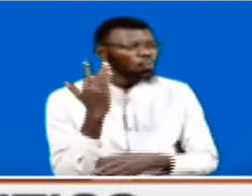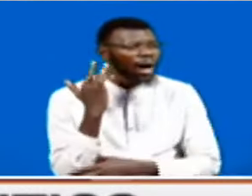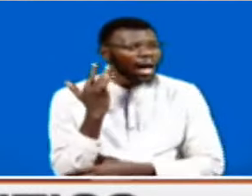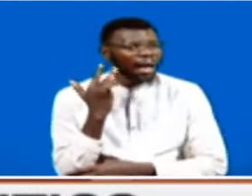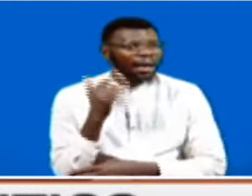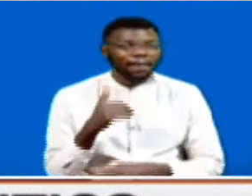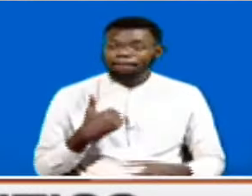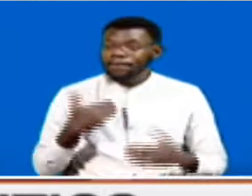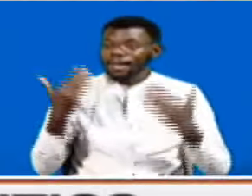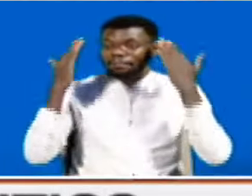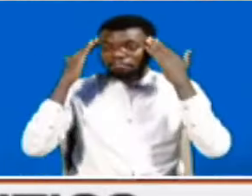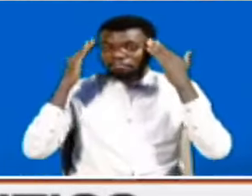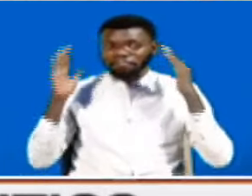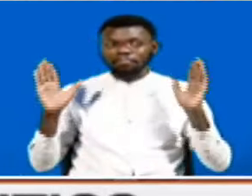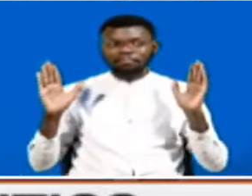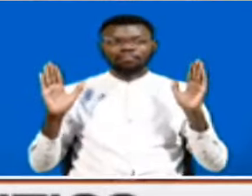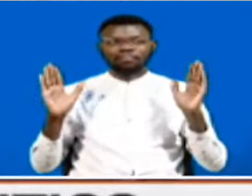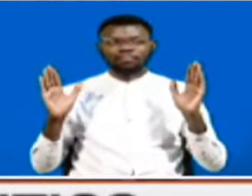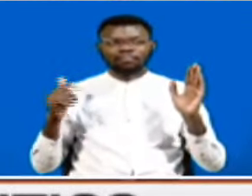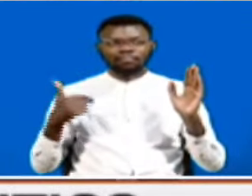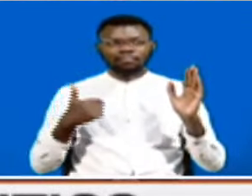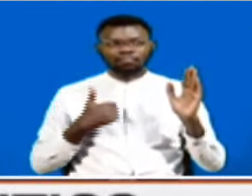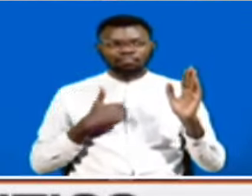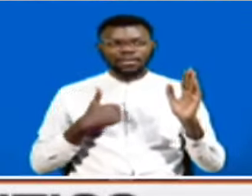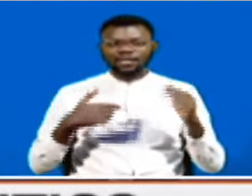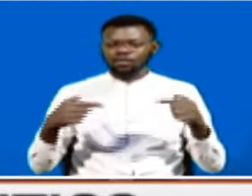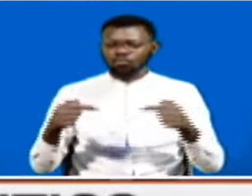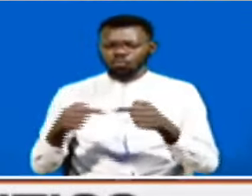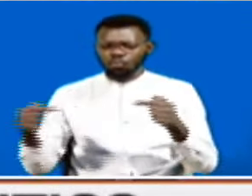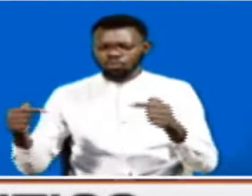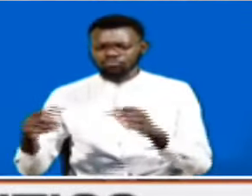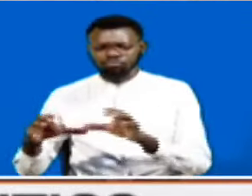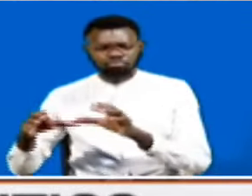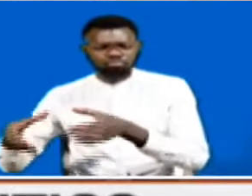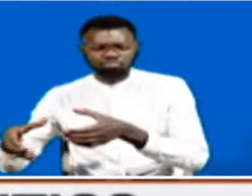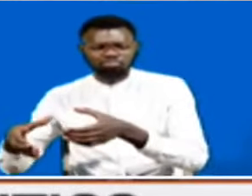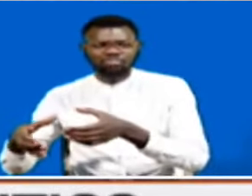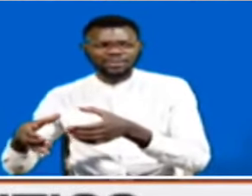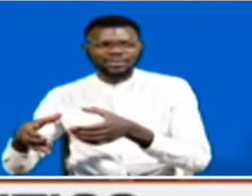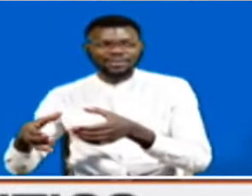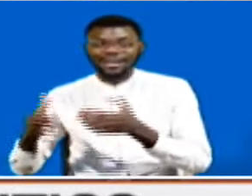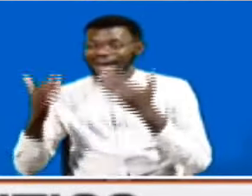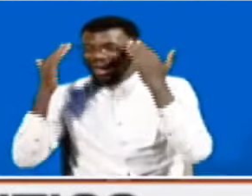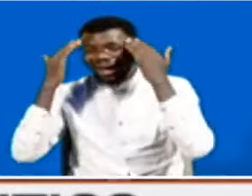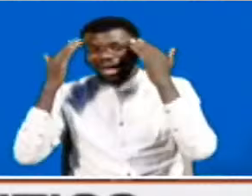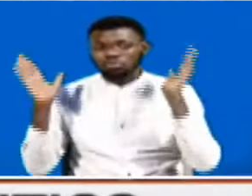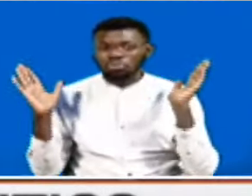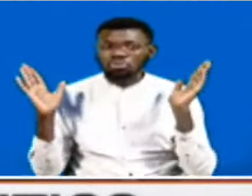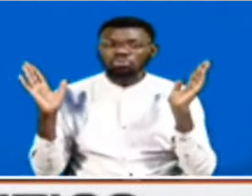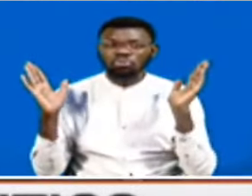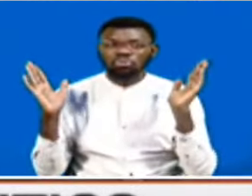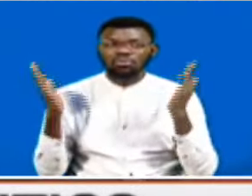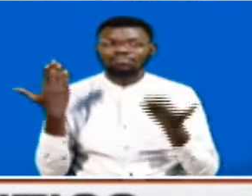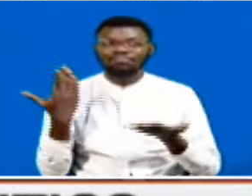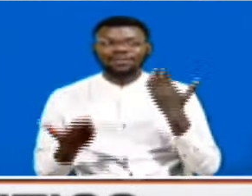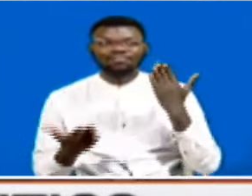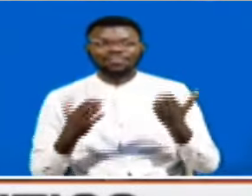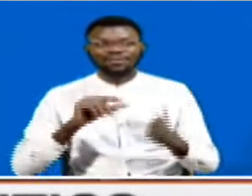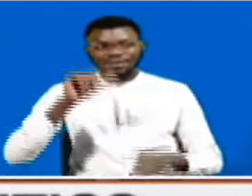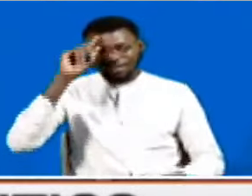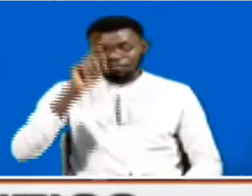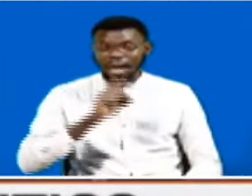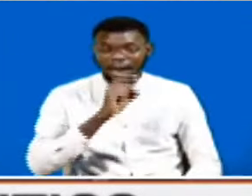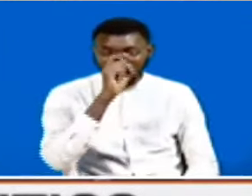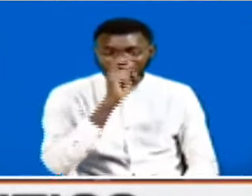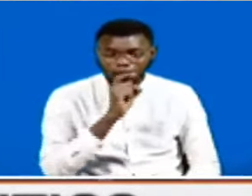I don't know, maybe because of the position I've taken, I'm in opposition. Maybe. I don't know. Maybe it's jealousy from some